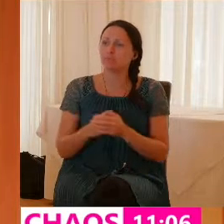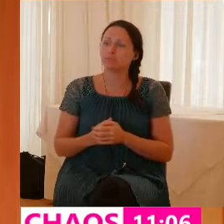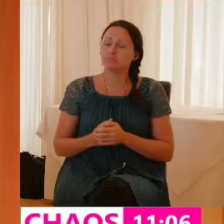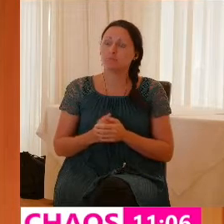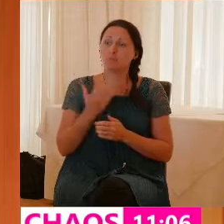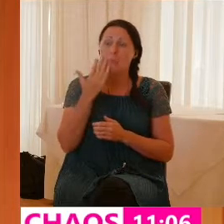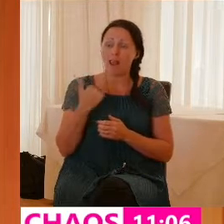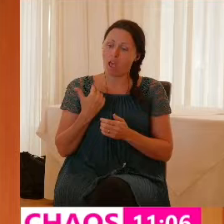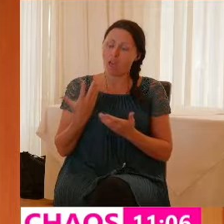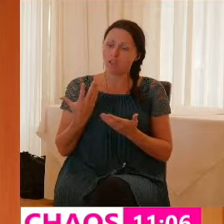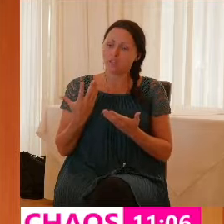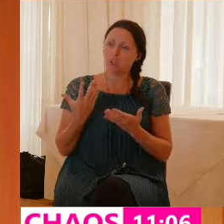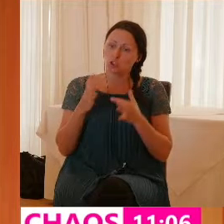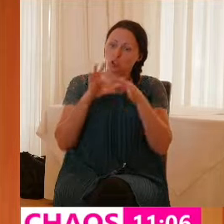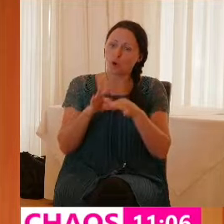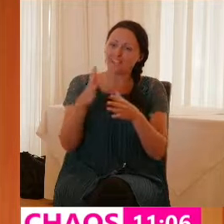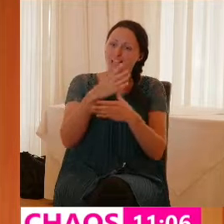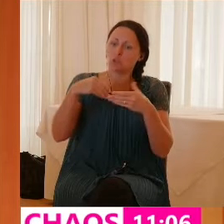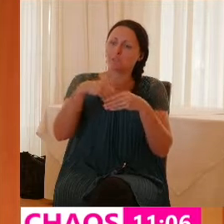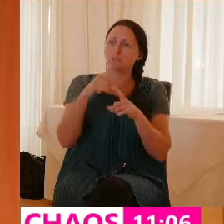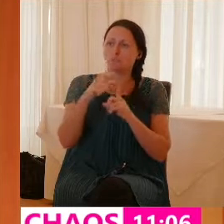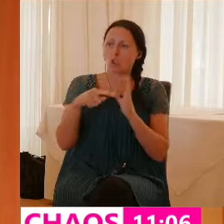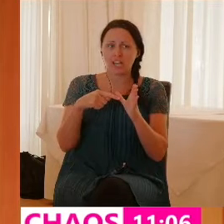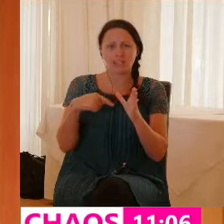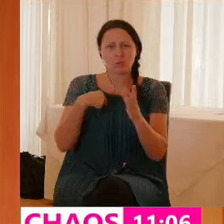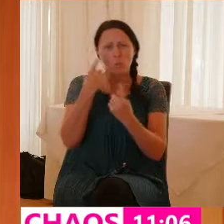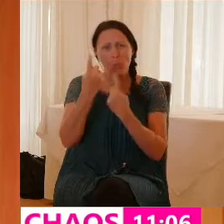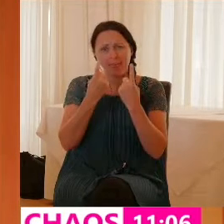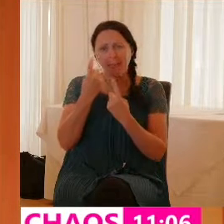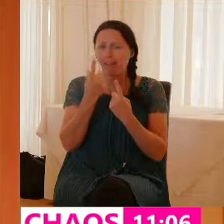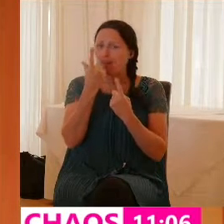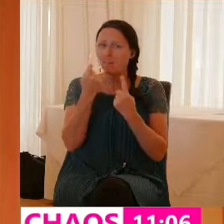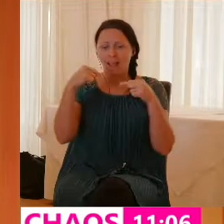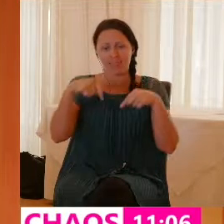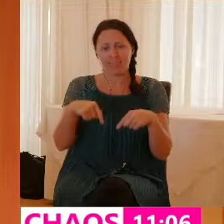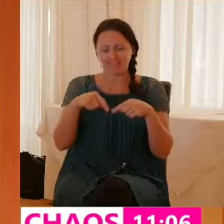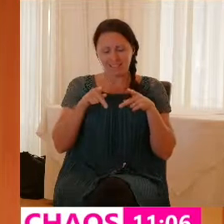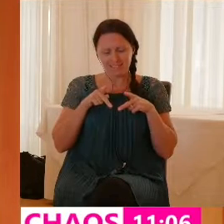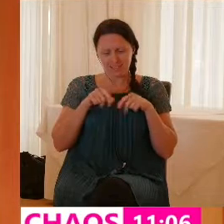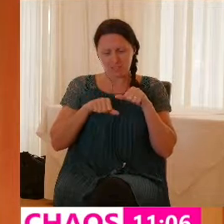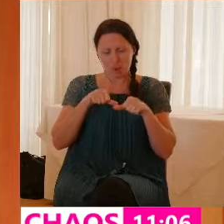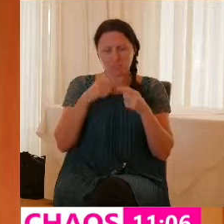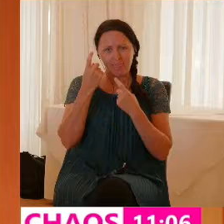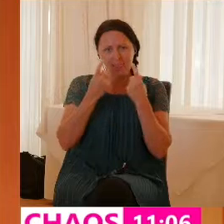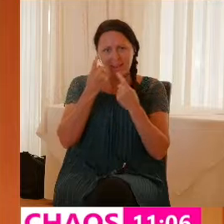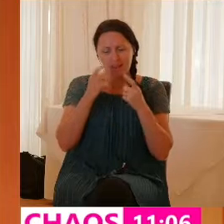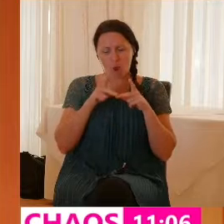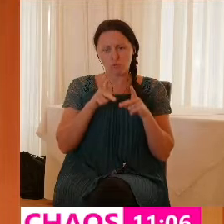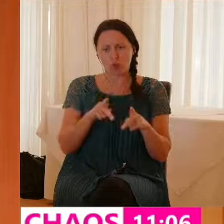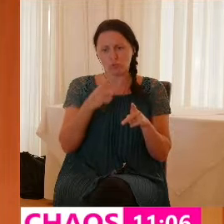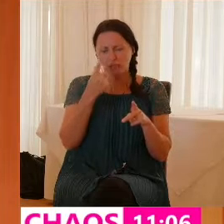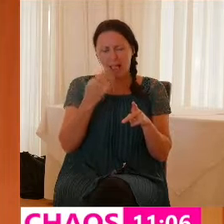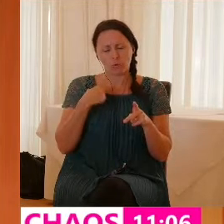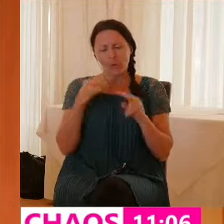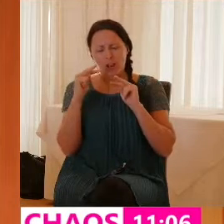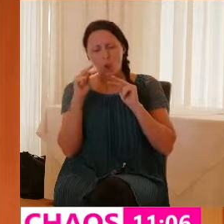the Inclusivity Project, we were thinking that can we take this system thinking approach and look at the employment